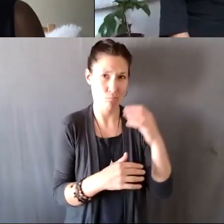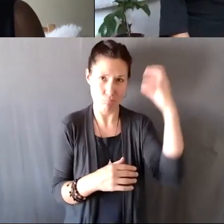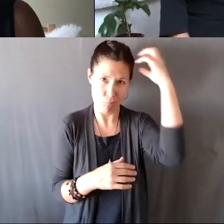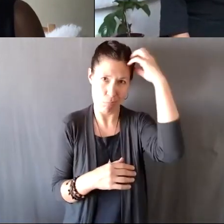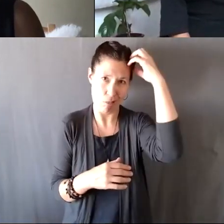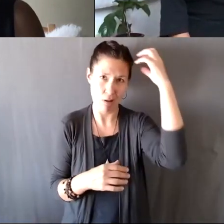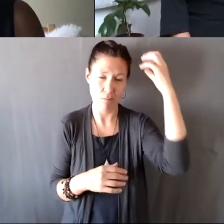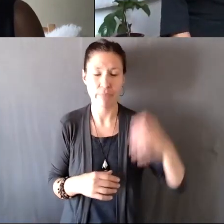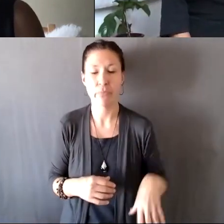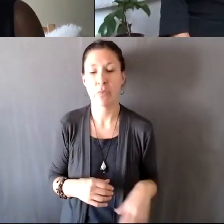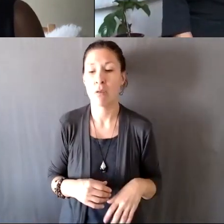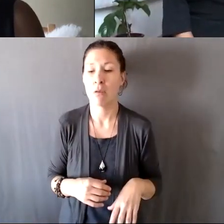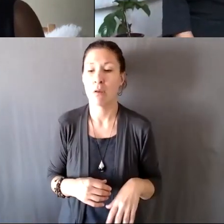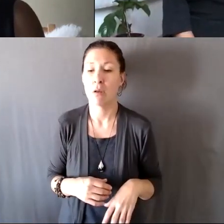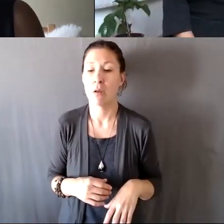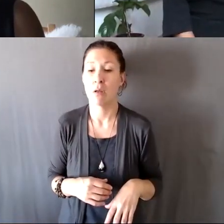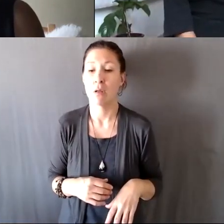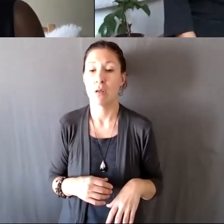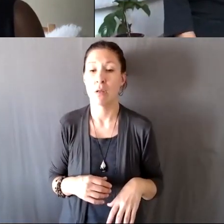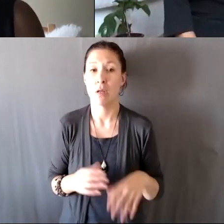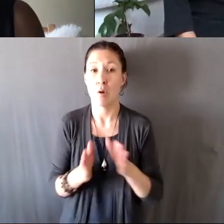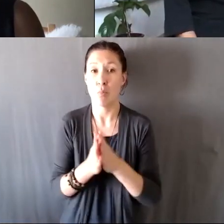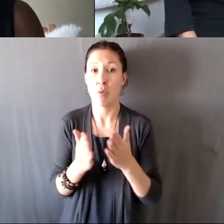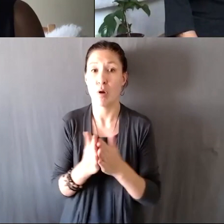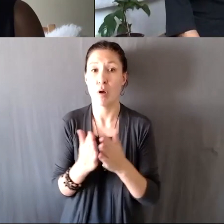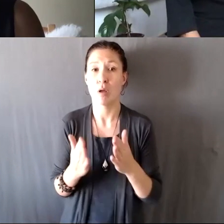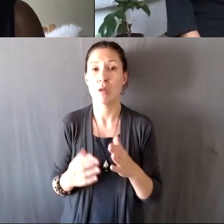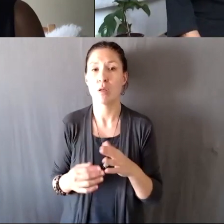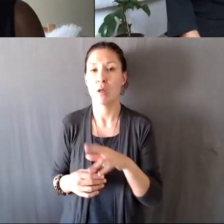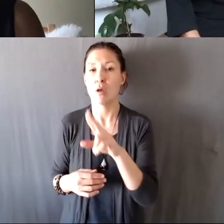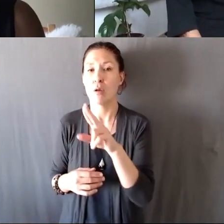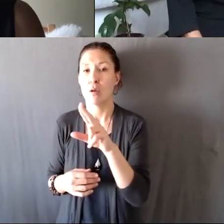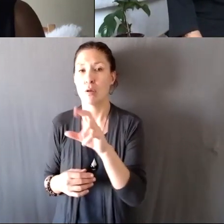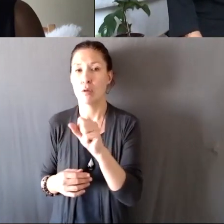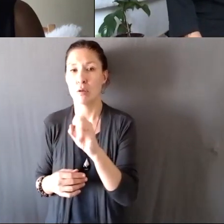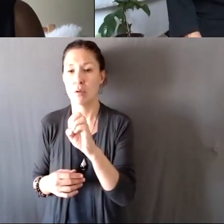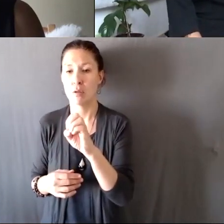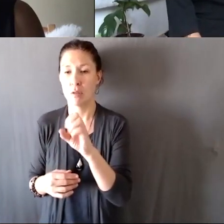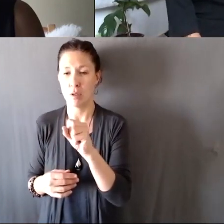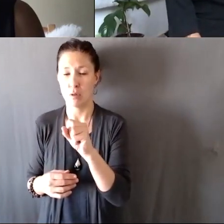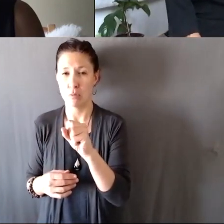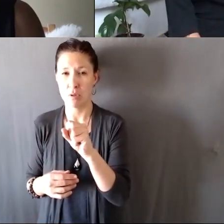And this text that she wrote is called Uses of the Erotic. The Erotic is Power.